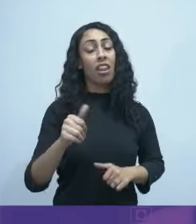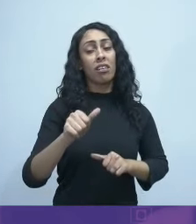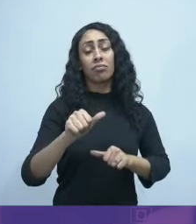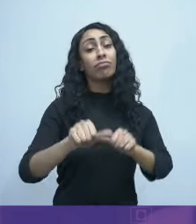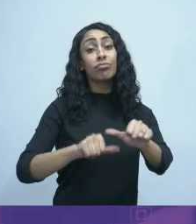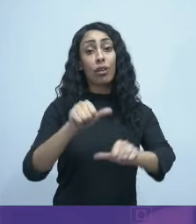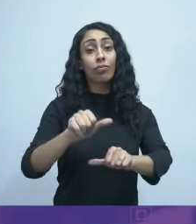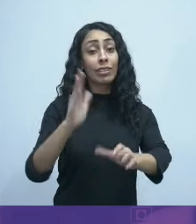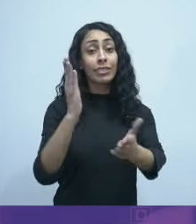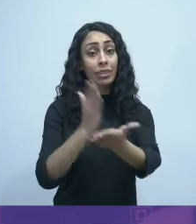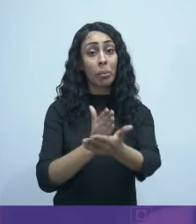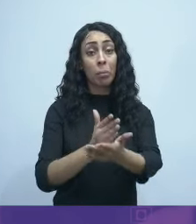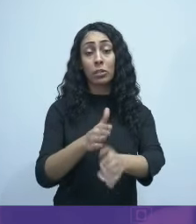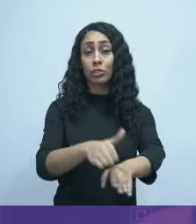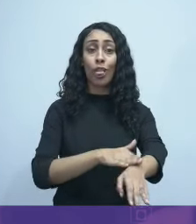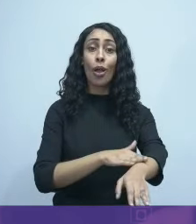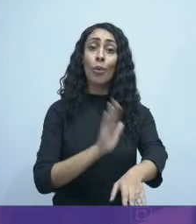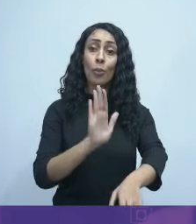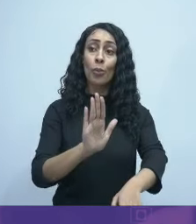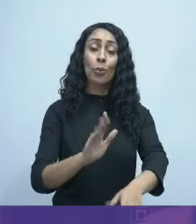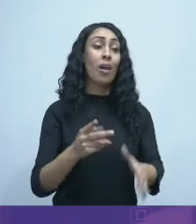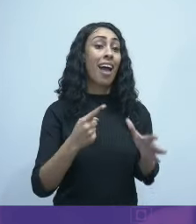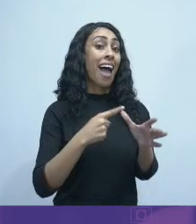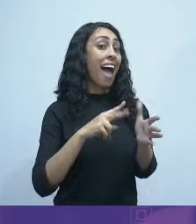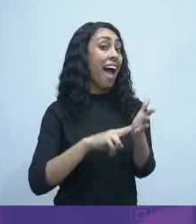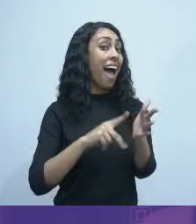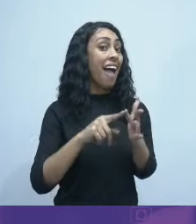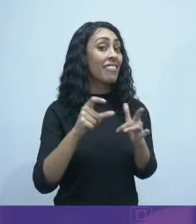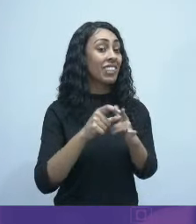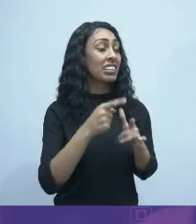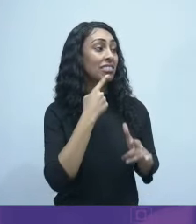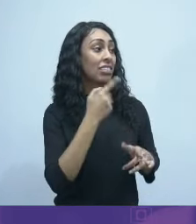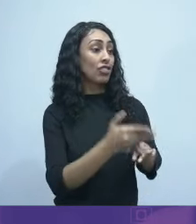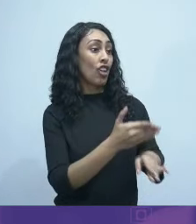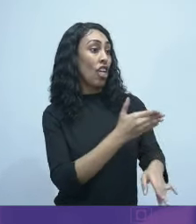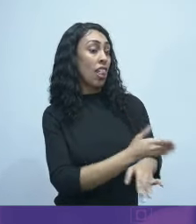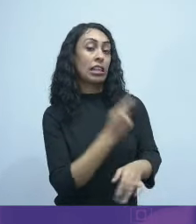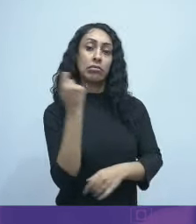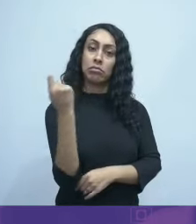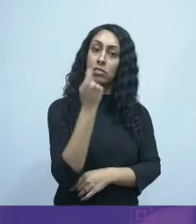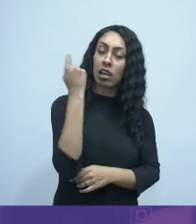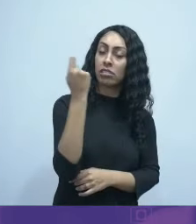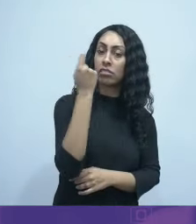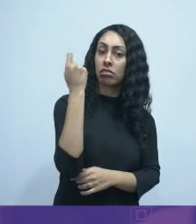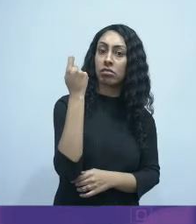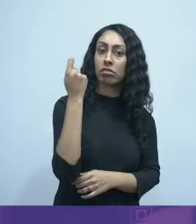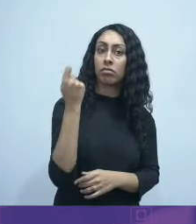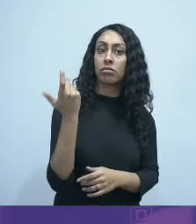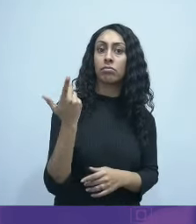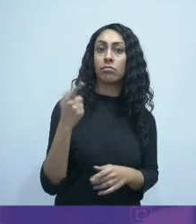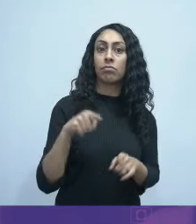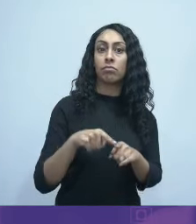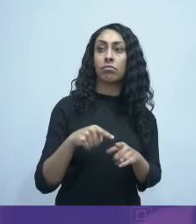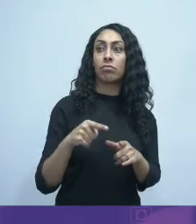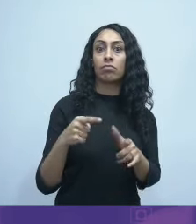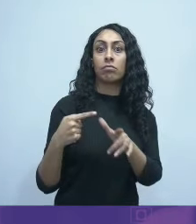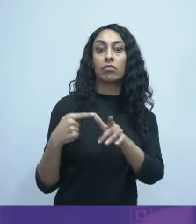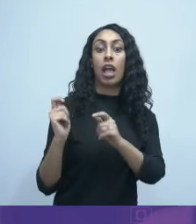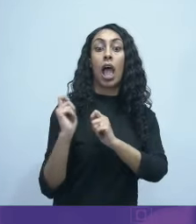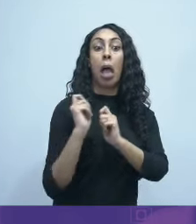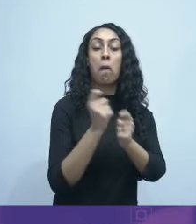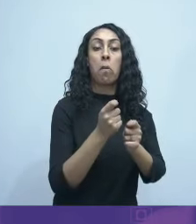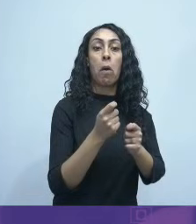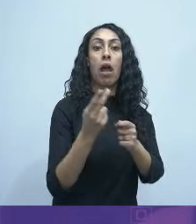it. I think Abid was referring earlier to some of the successes in terms of appointments of artistic directors